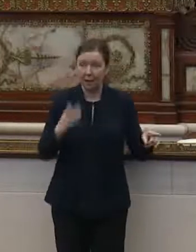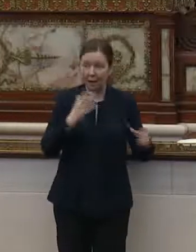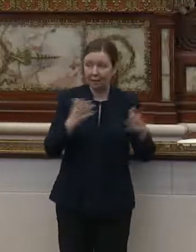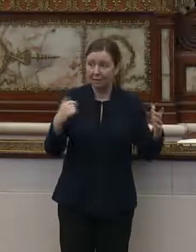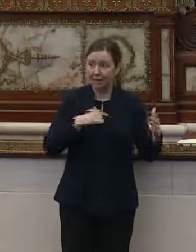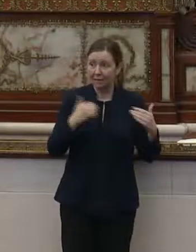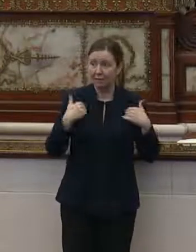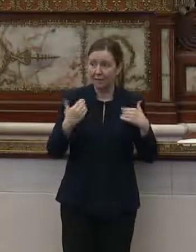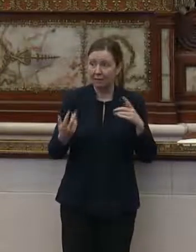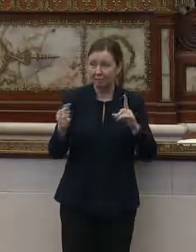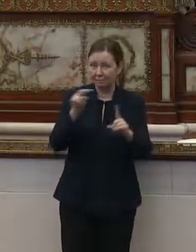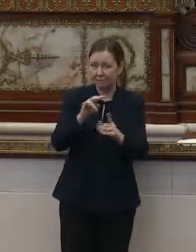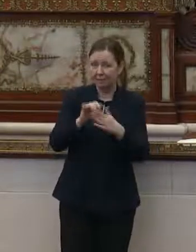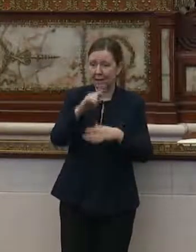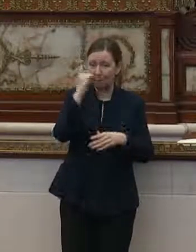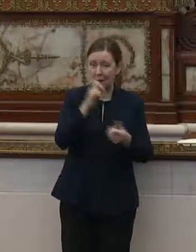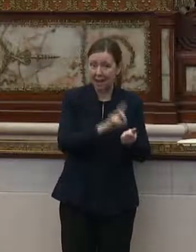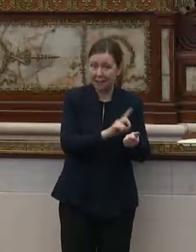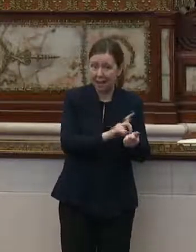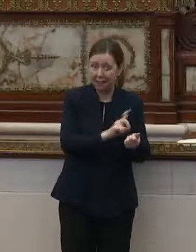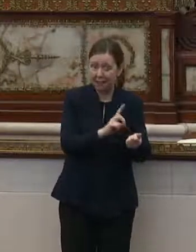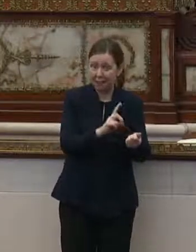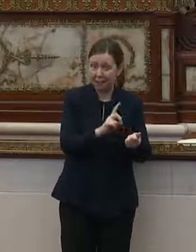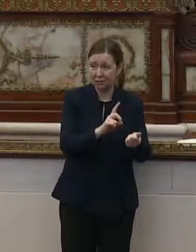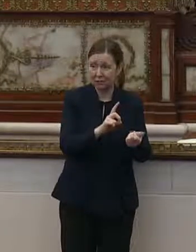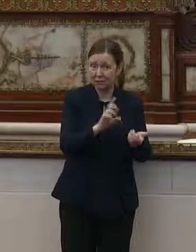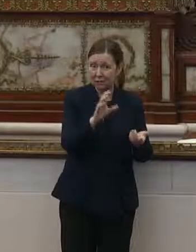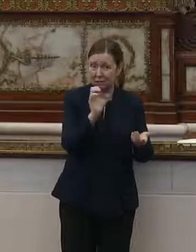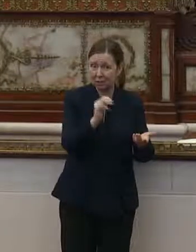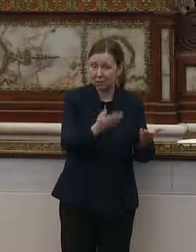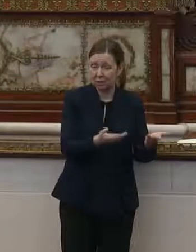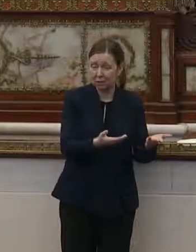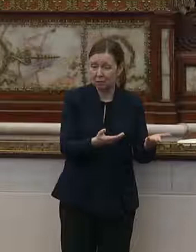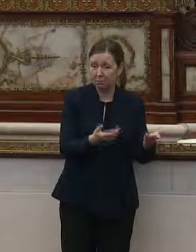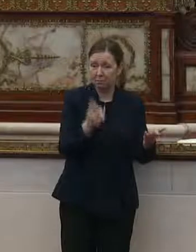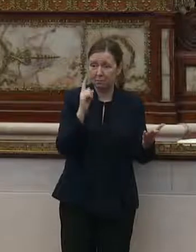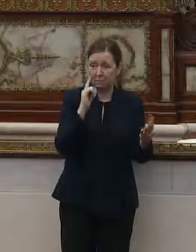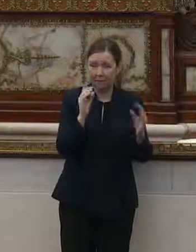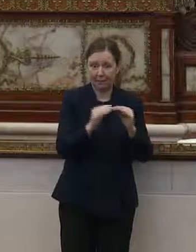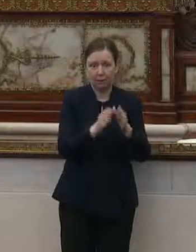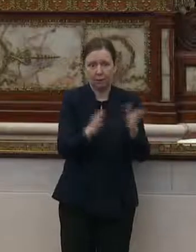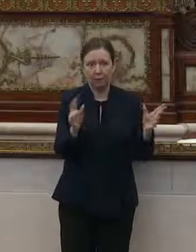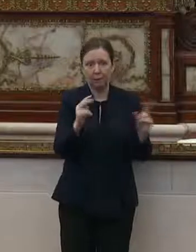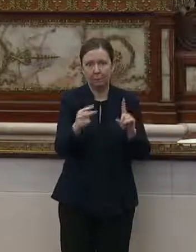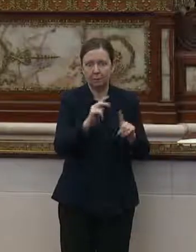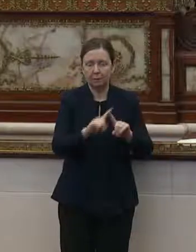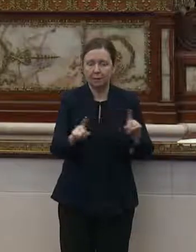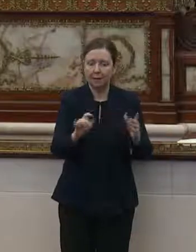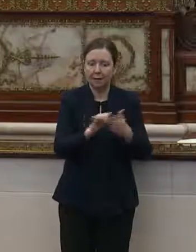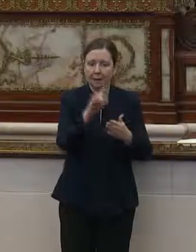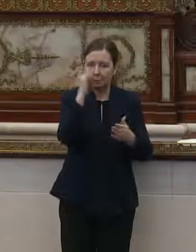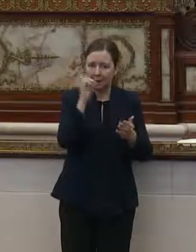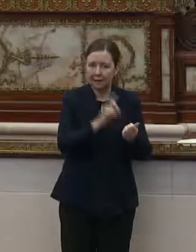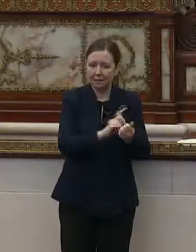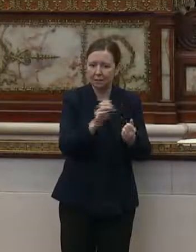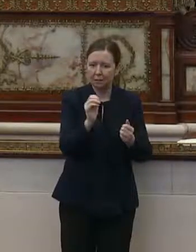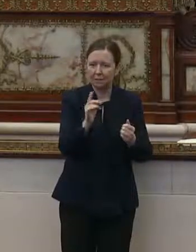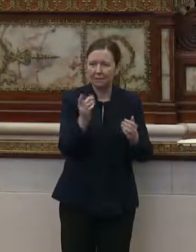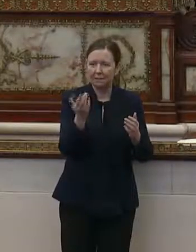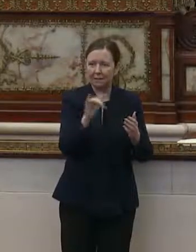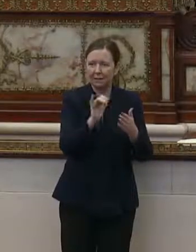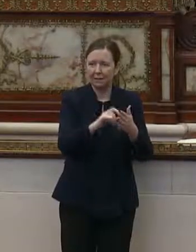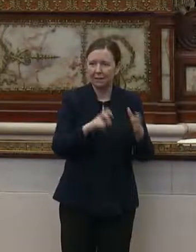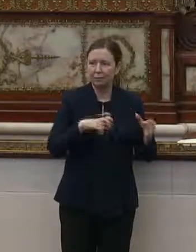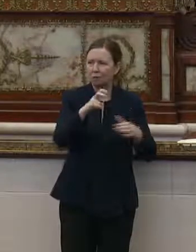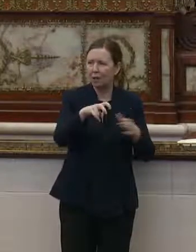have the public perception that the Black Doctors, and I think it's more than public perception, honestly, but the Black Doctors Consortium, it seems like they have to jump